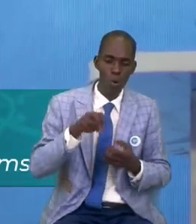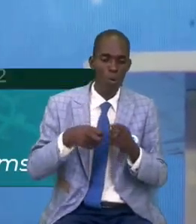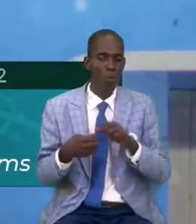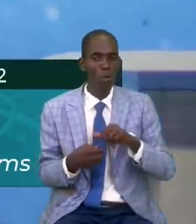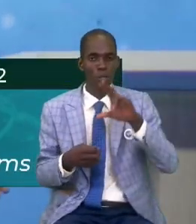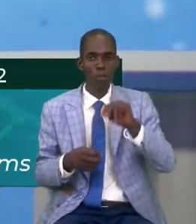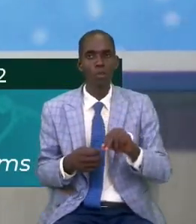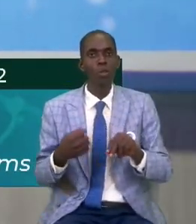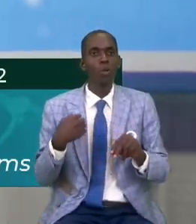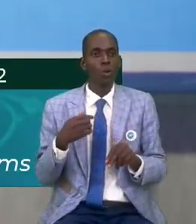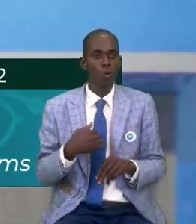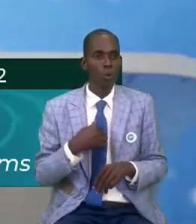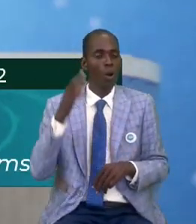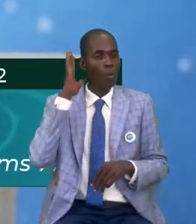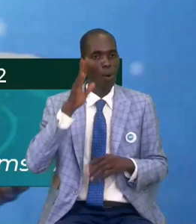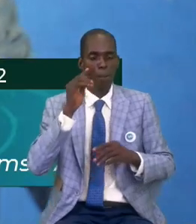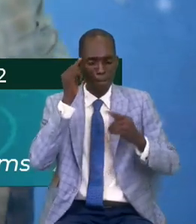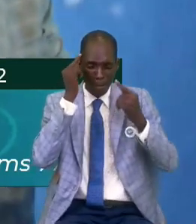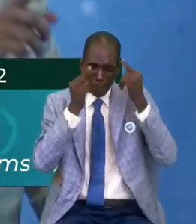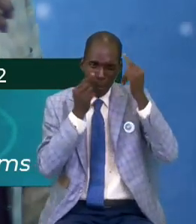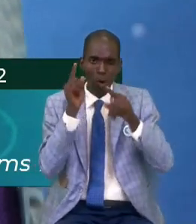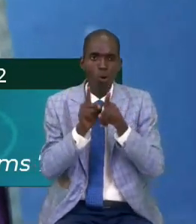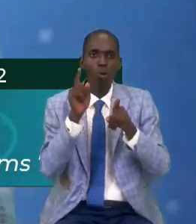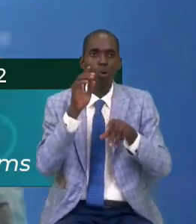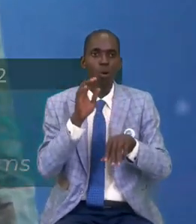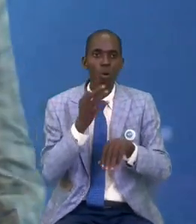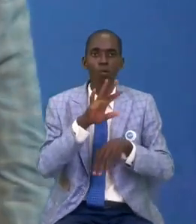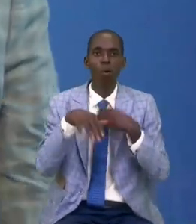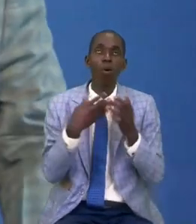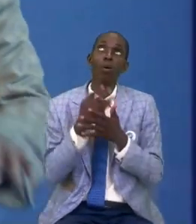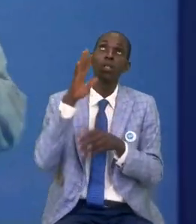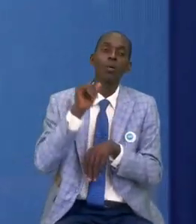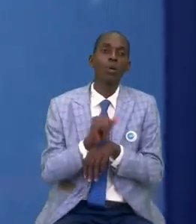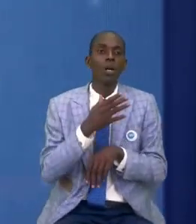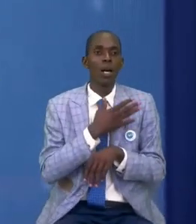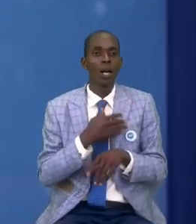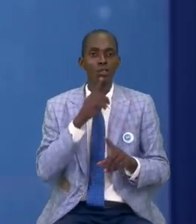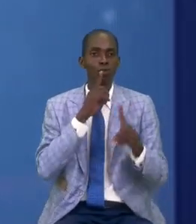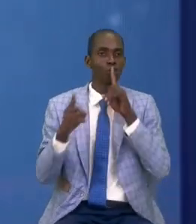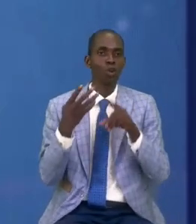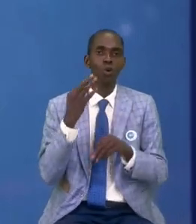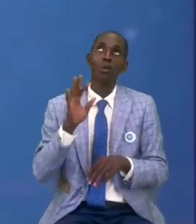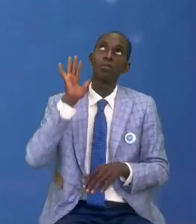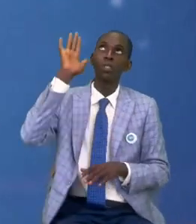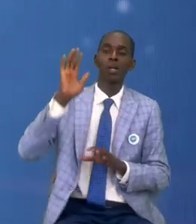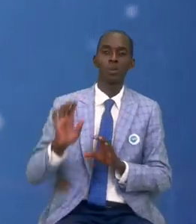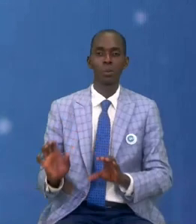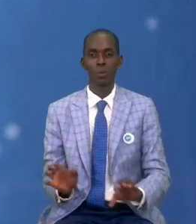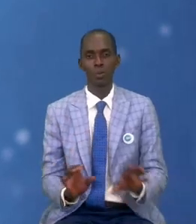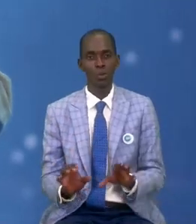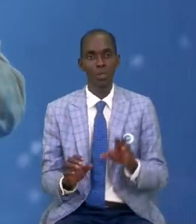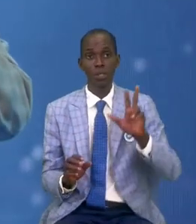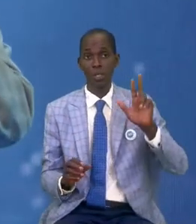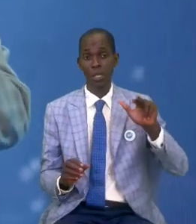doings. Verse 13. In verse 13 it says, thy way, O God, is in the sanctuary. Who